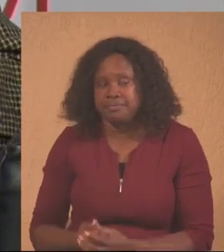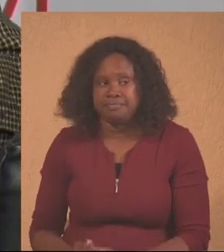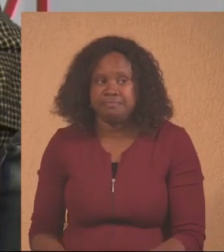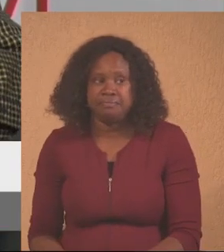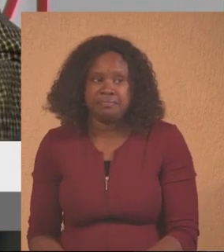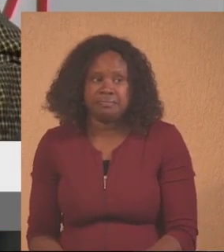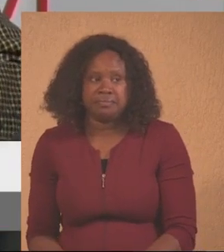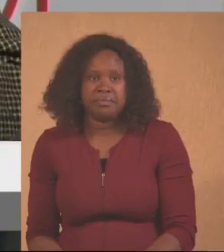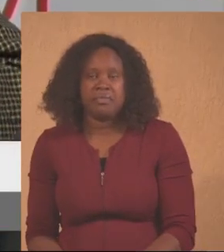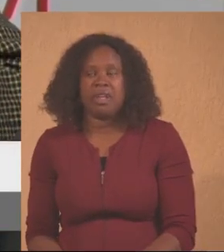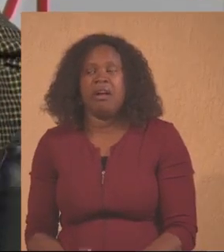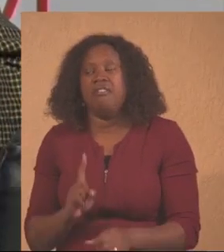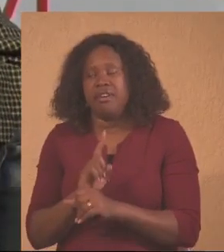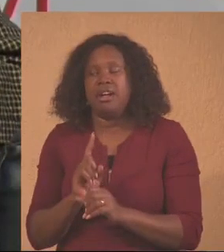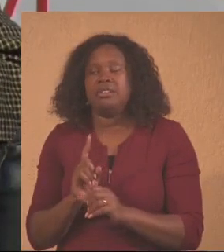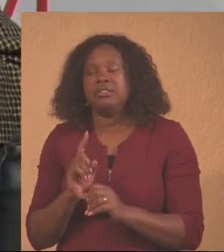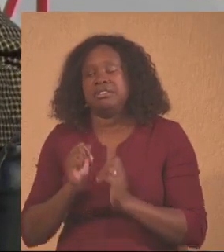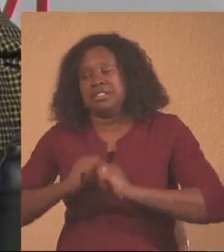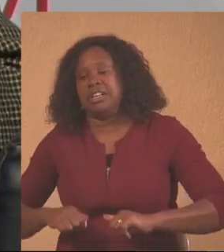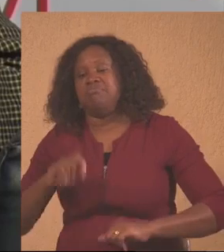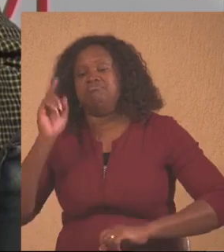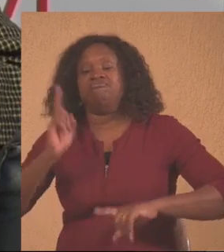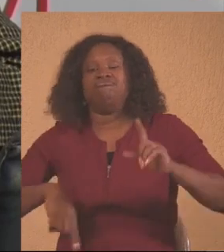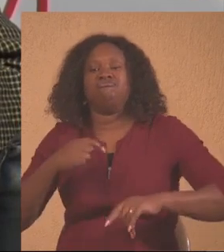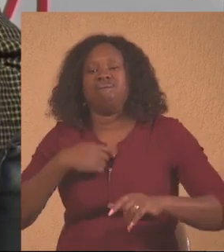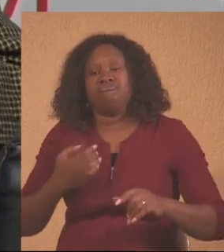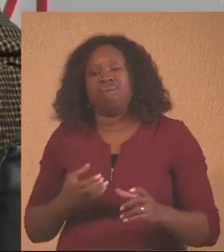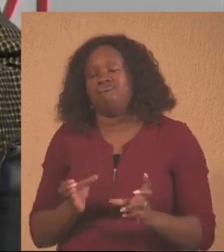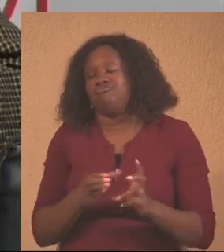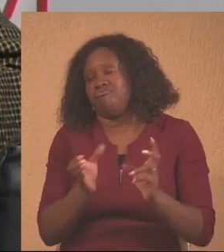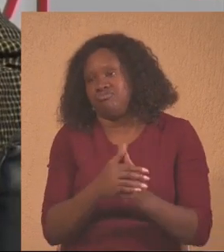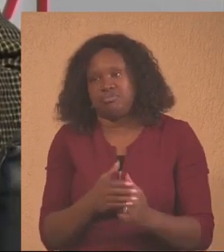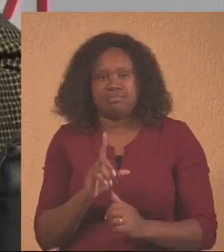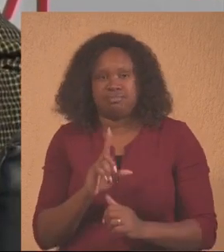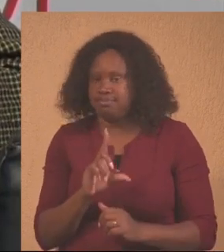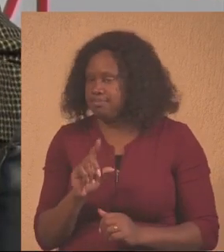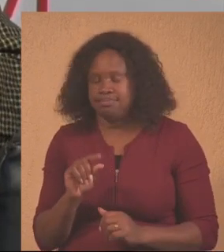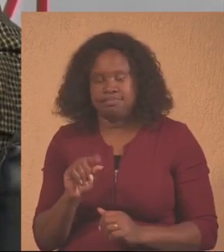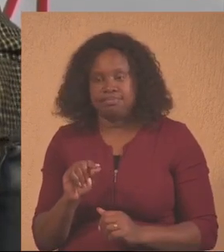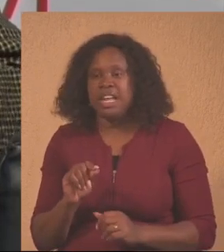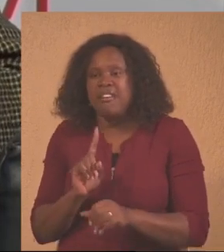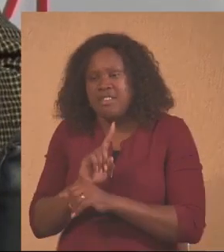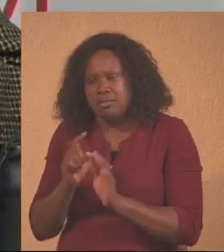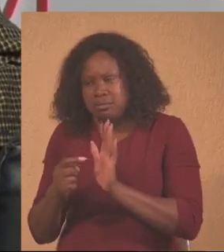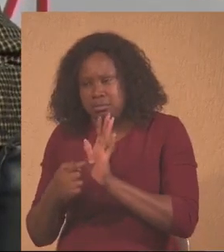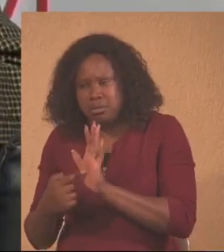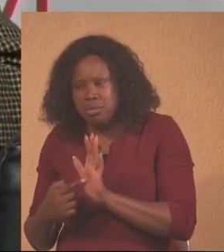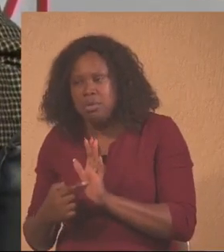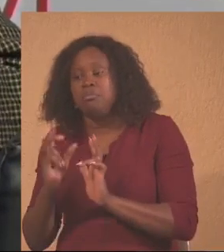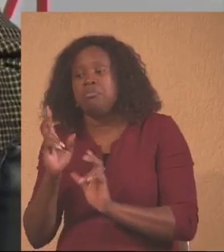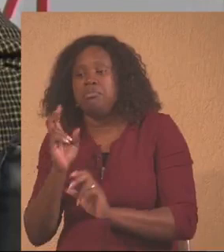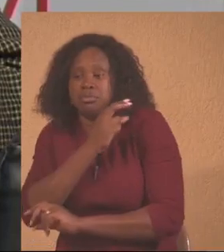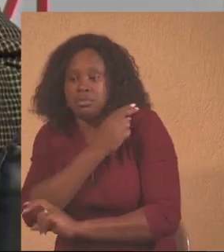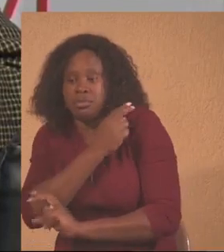They will have to indicate, and the medical people will intervene to see what should be